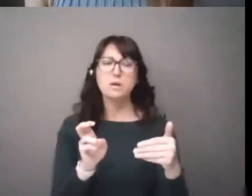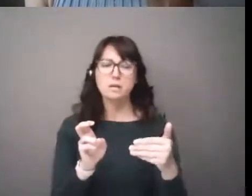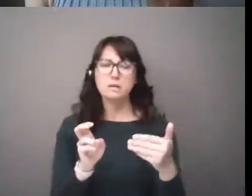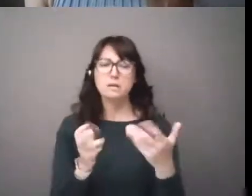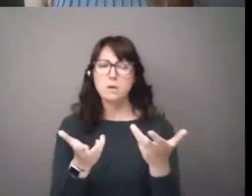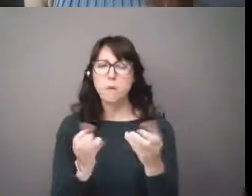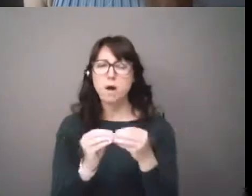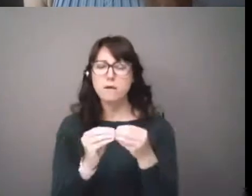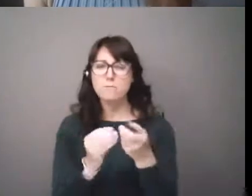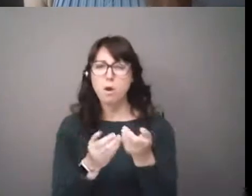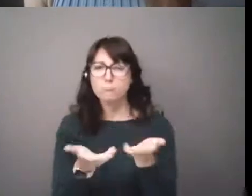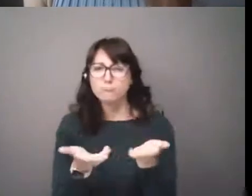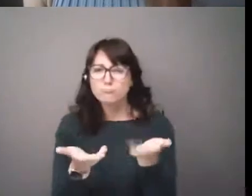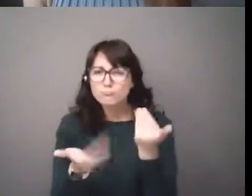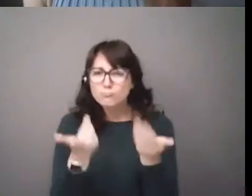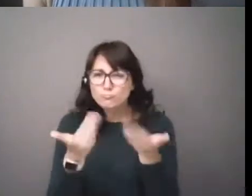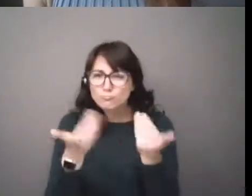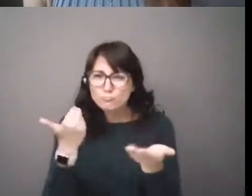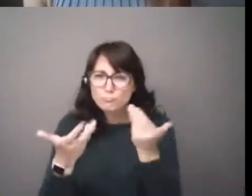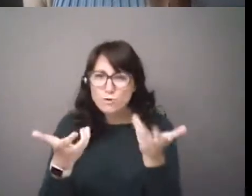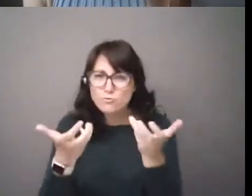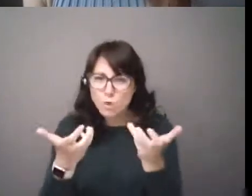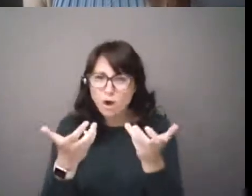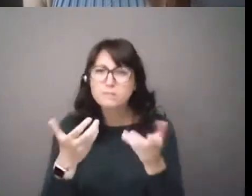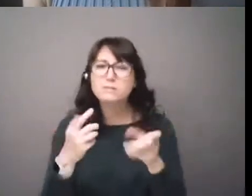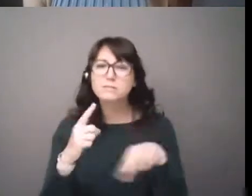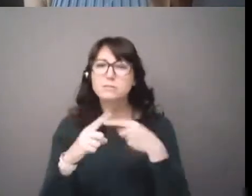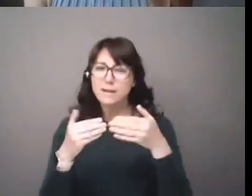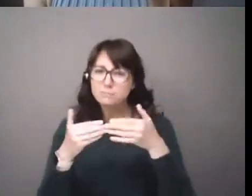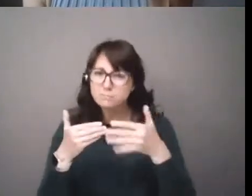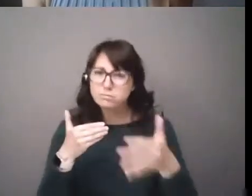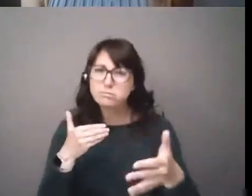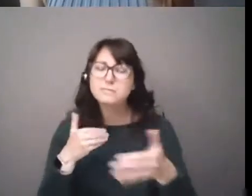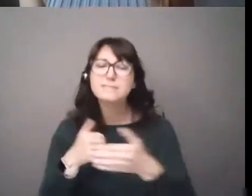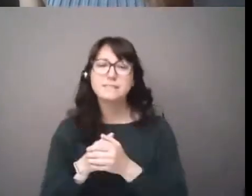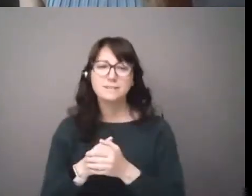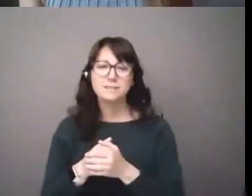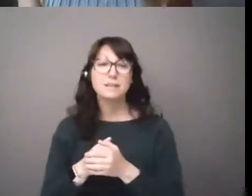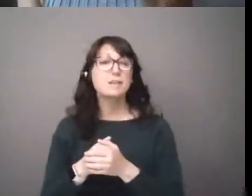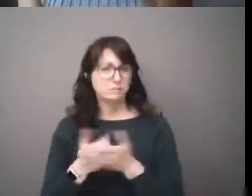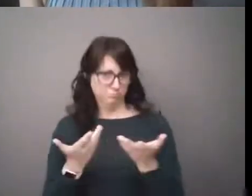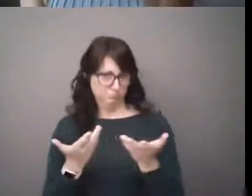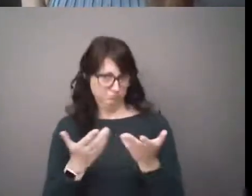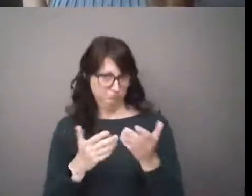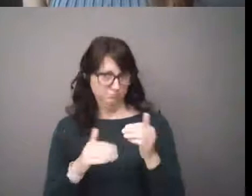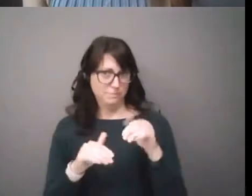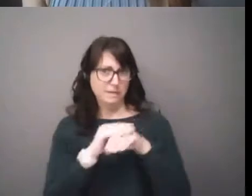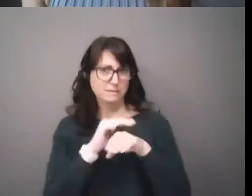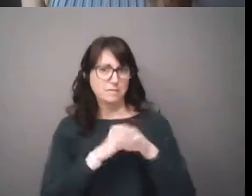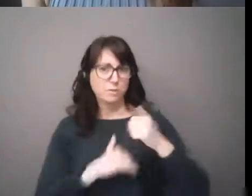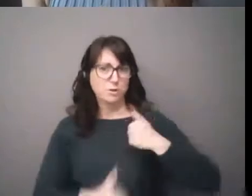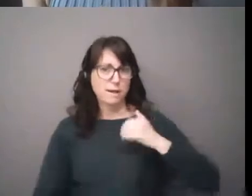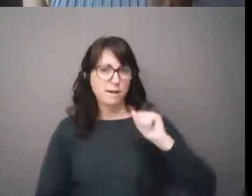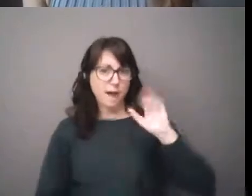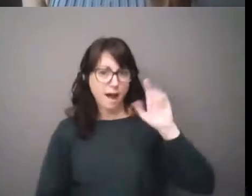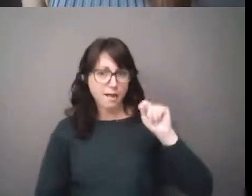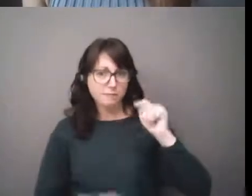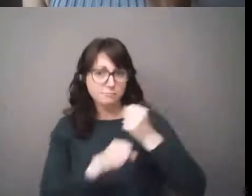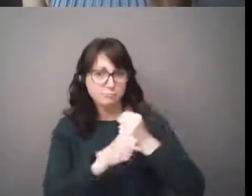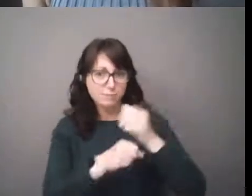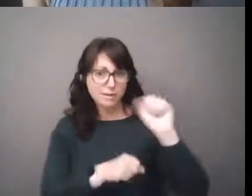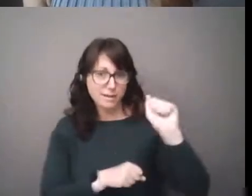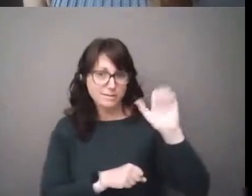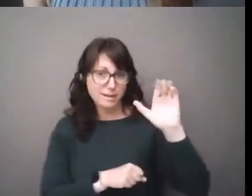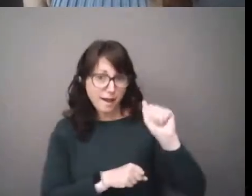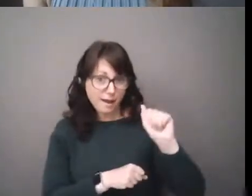to delve a little further into as we proceed, including the State of the Accessible Canada Act and